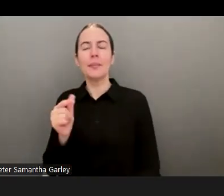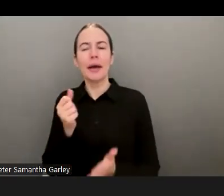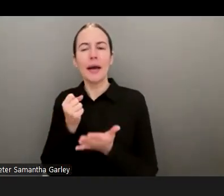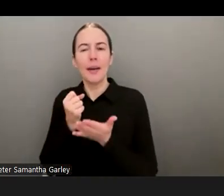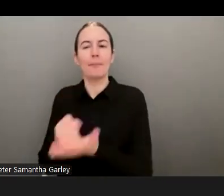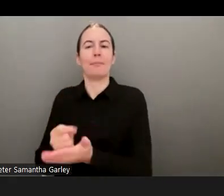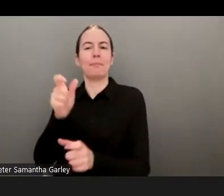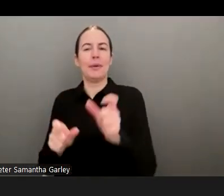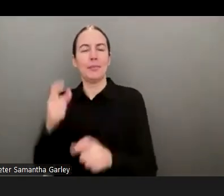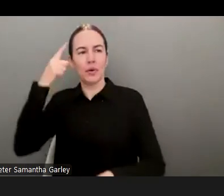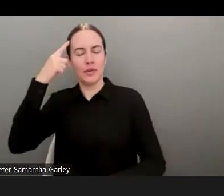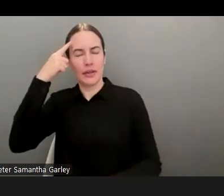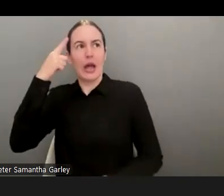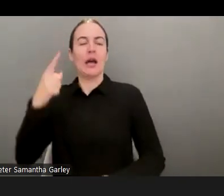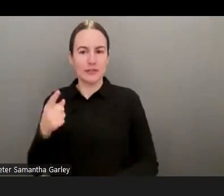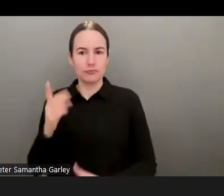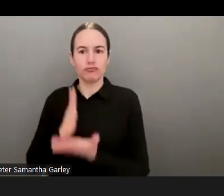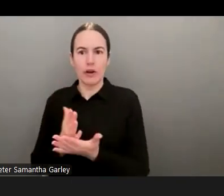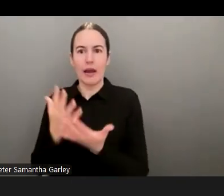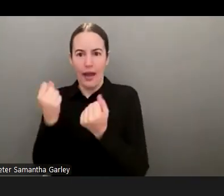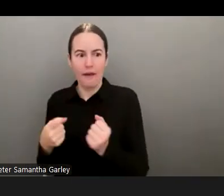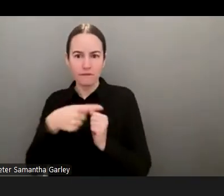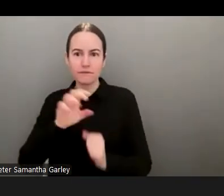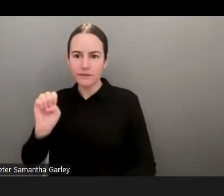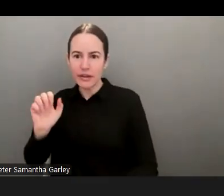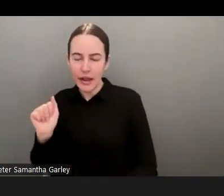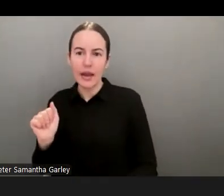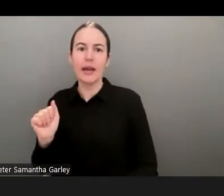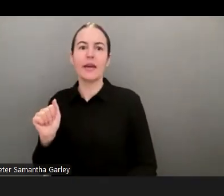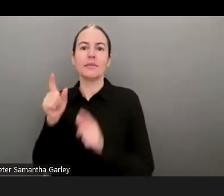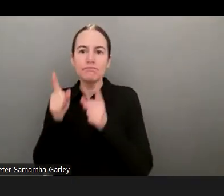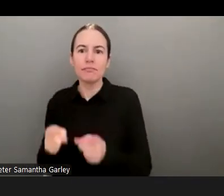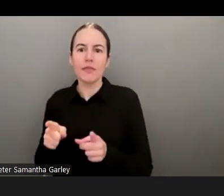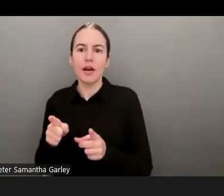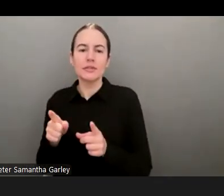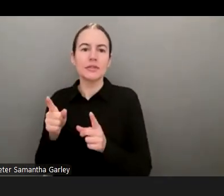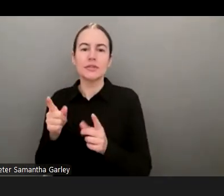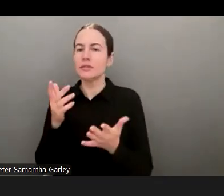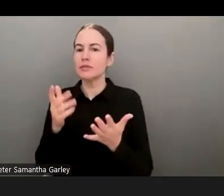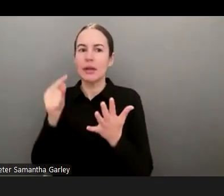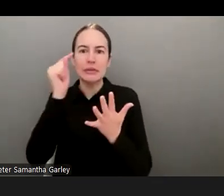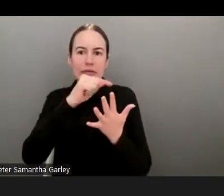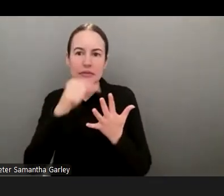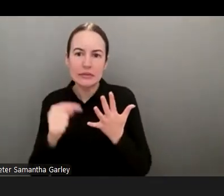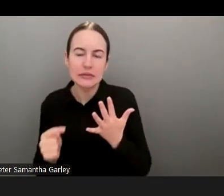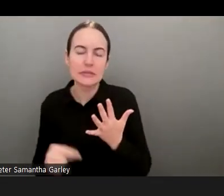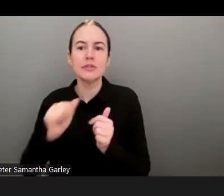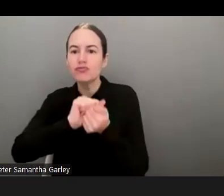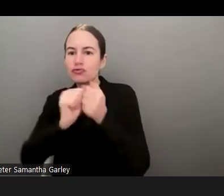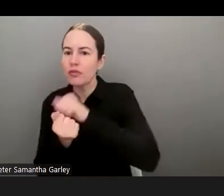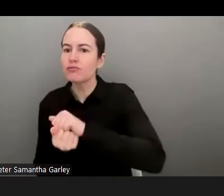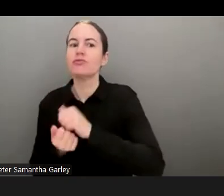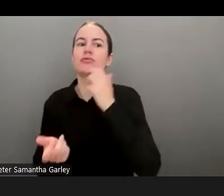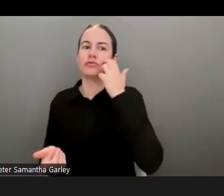these, and even though we have these, it's still tests that might maybe find out just half of all